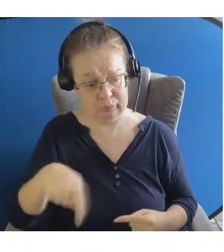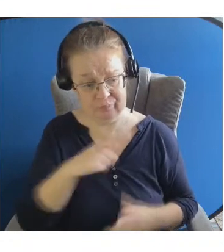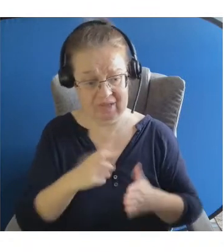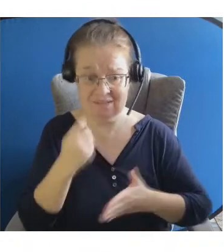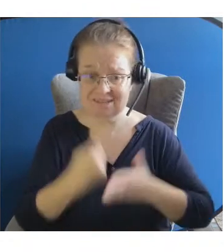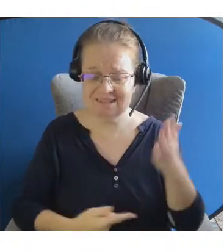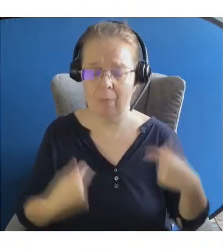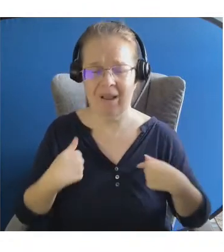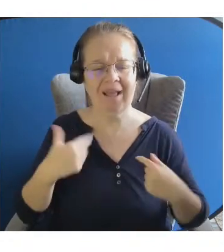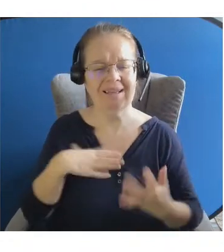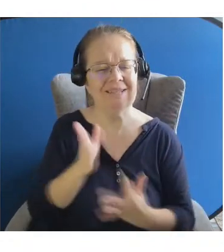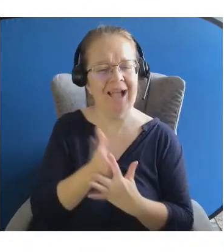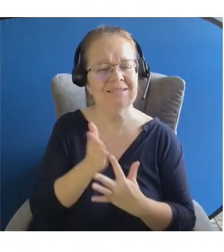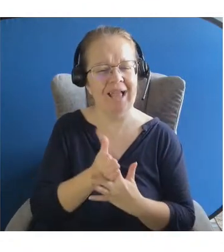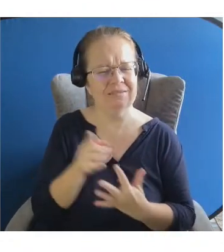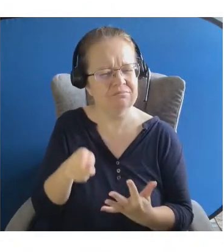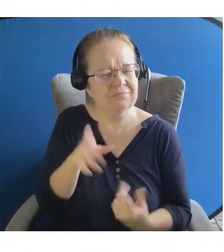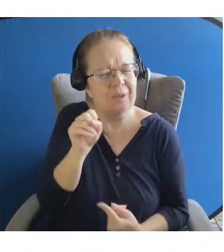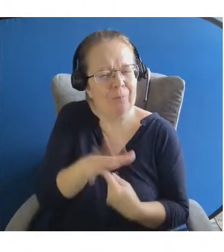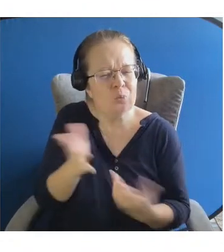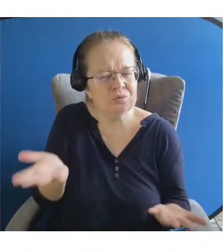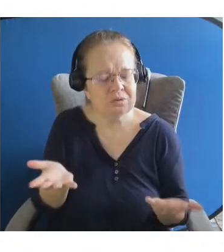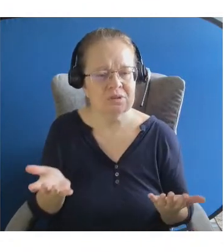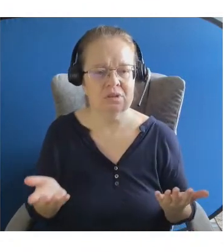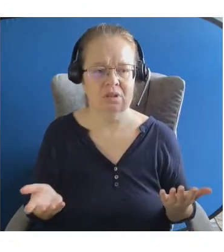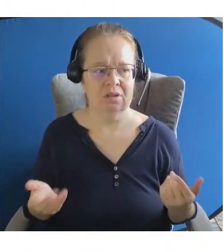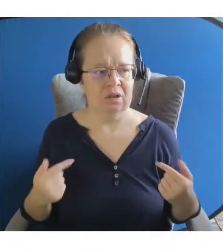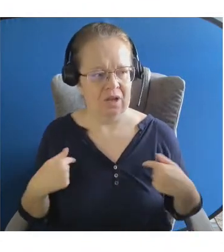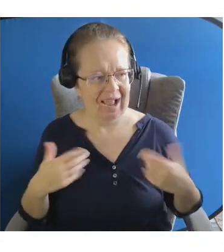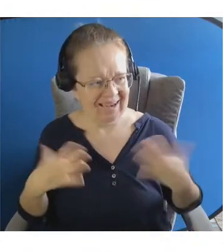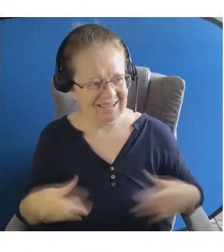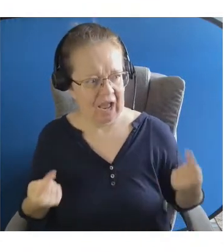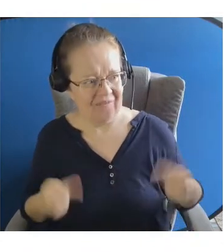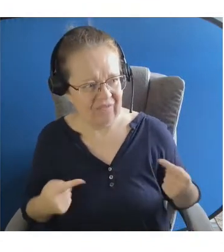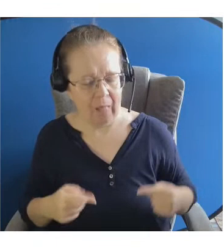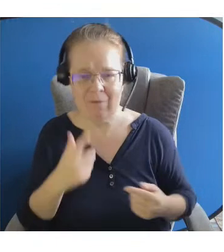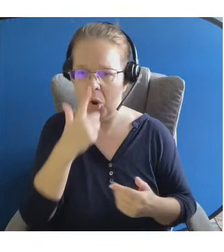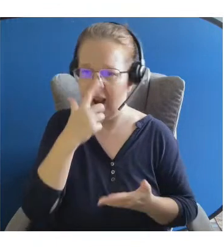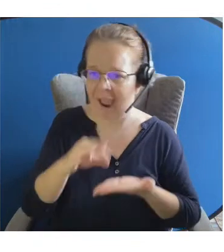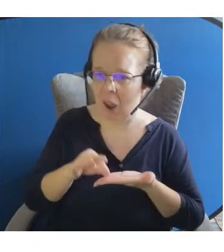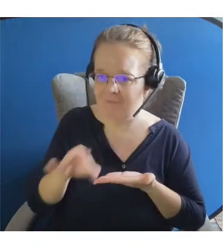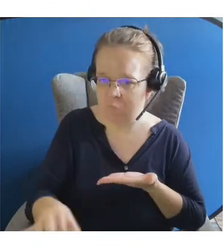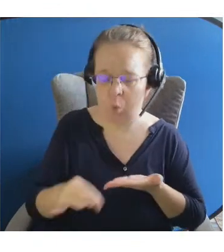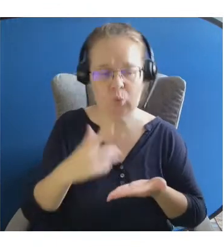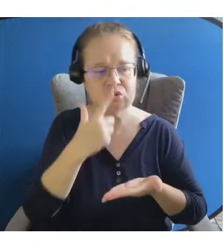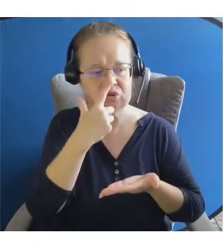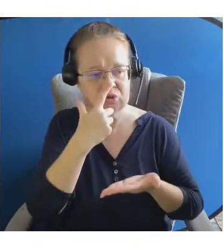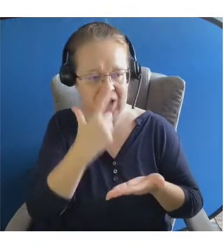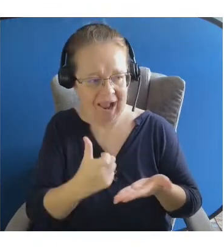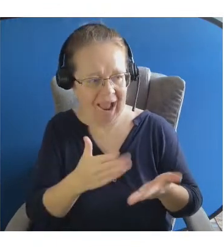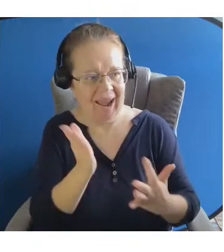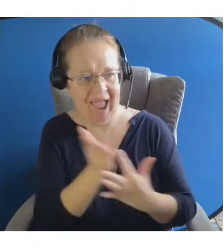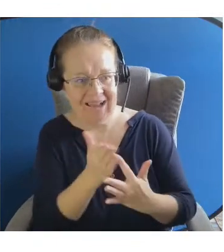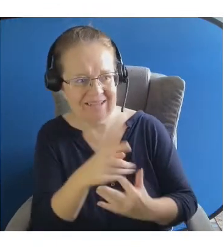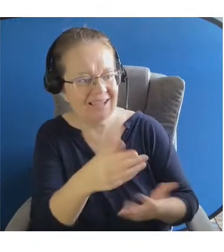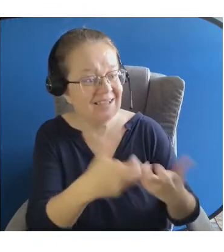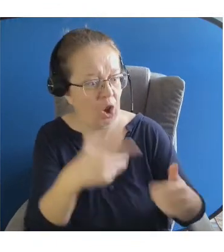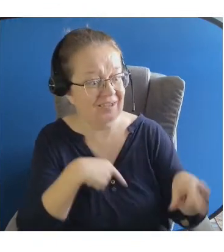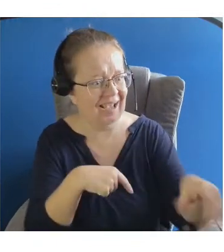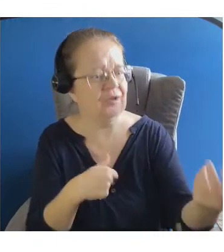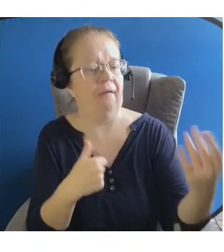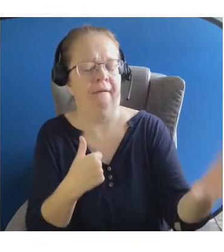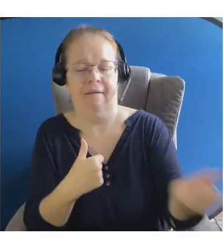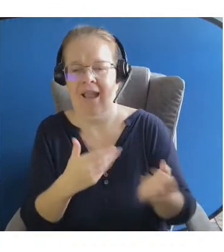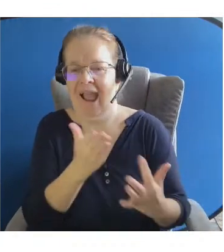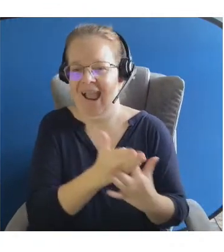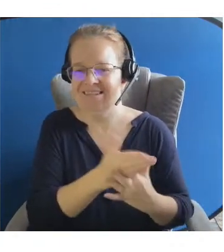access to the available and affordable and accessible technologies we need. So thank you very much for